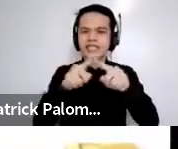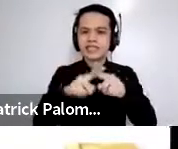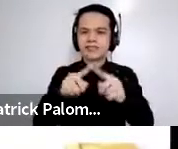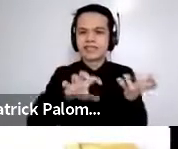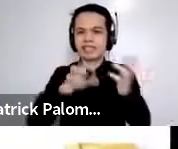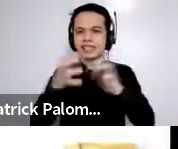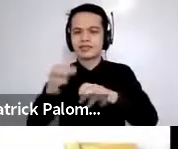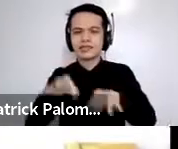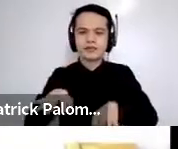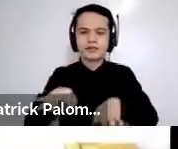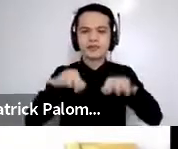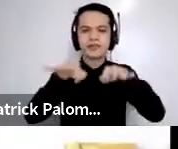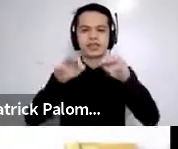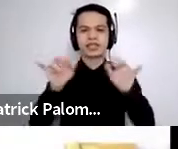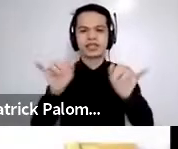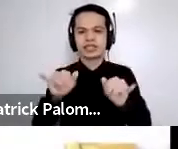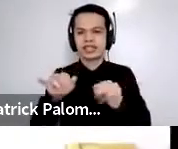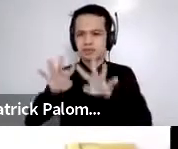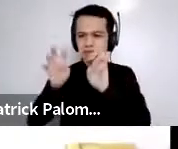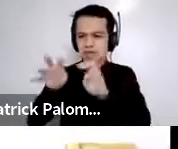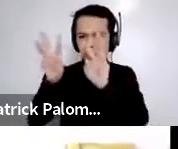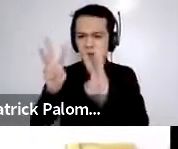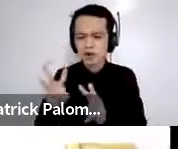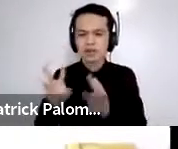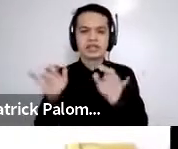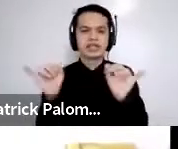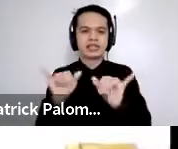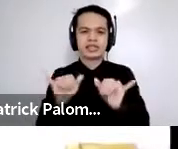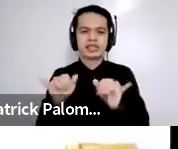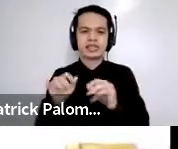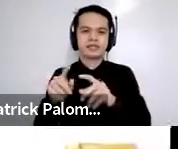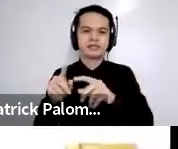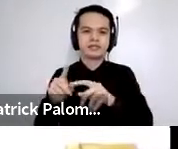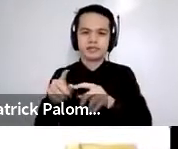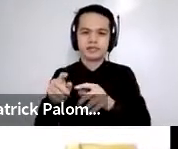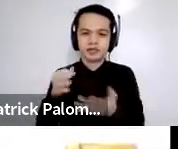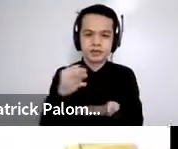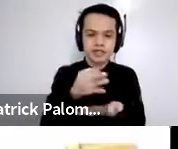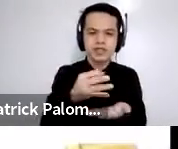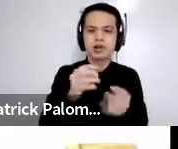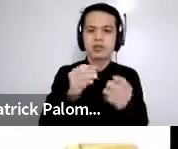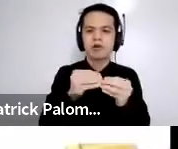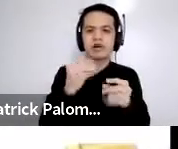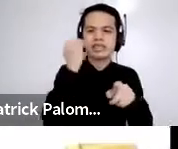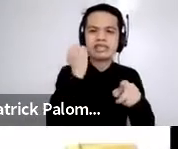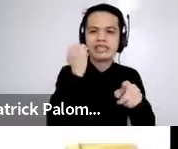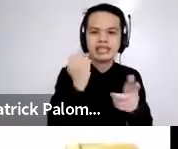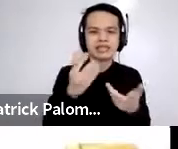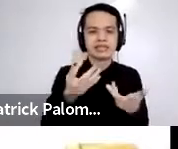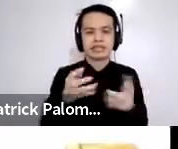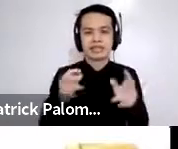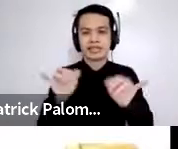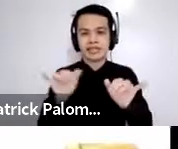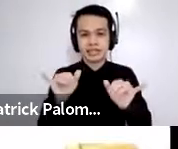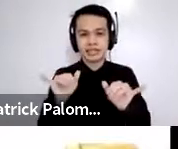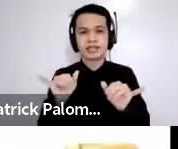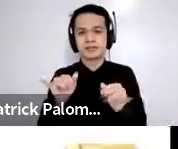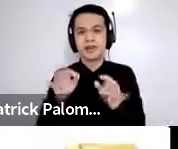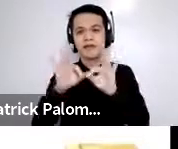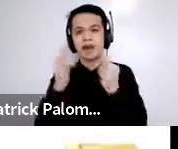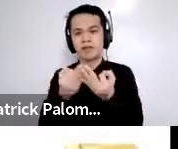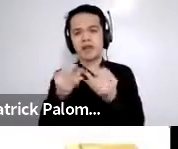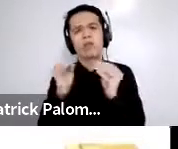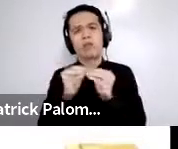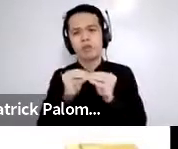weather, and depleting fish stocks. More families than ever will be pushed into unemployment and poverty. This is